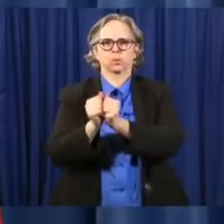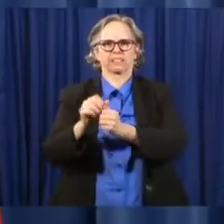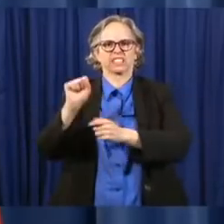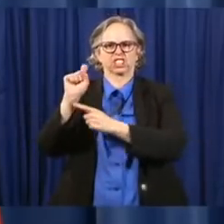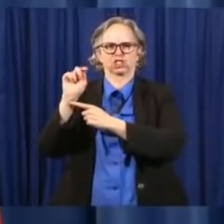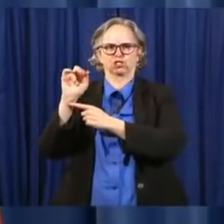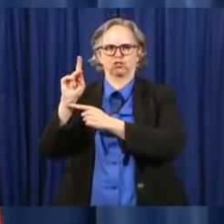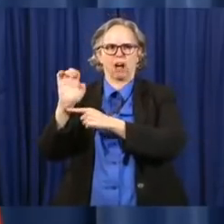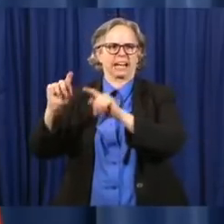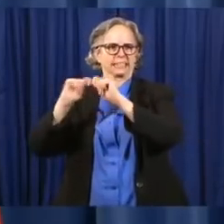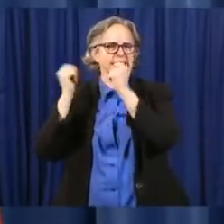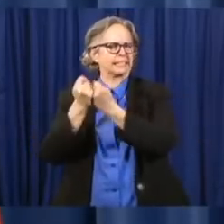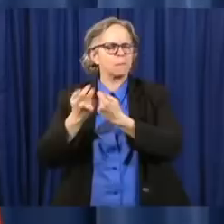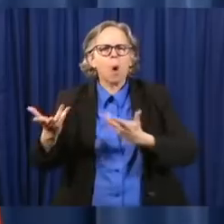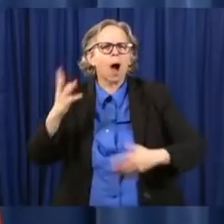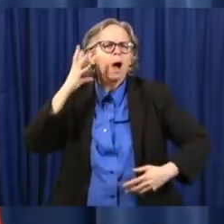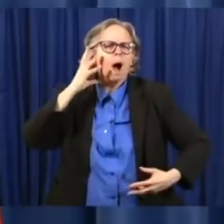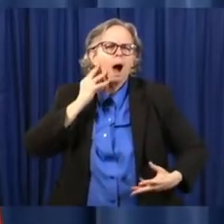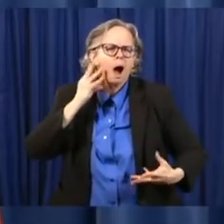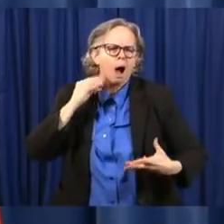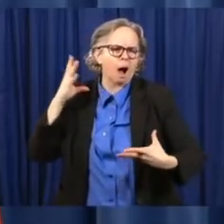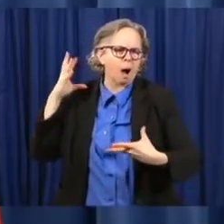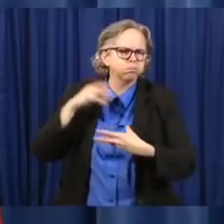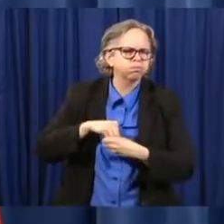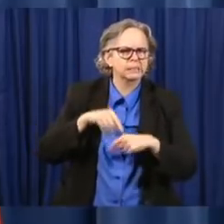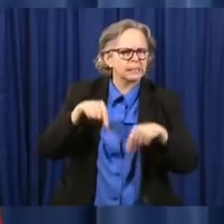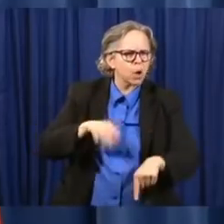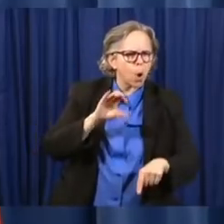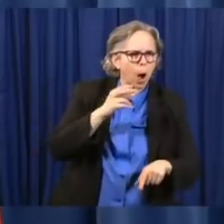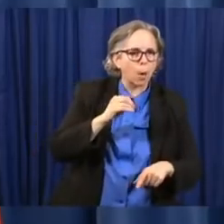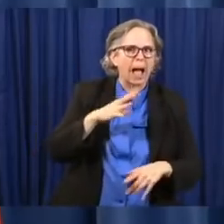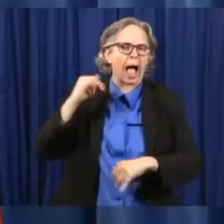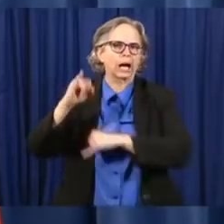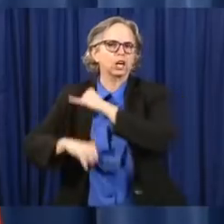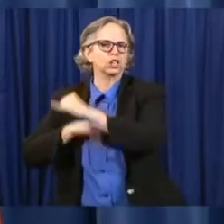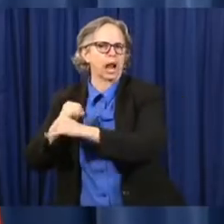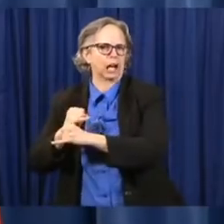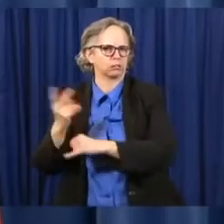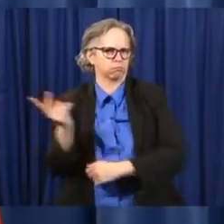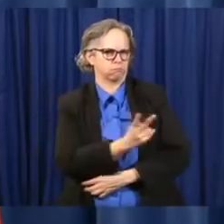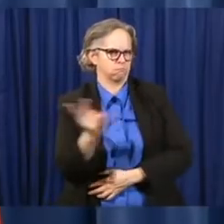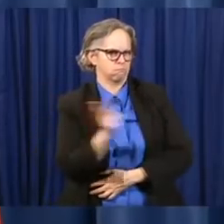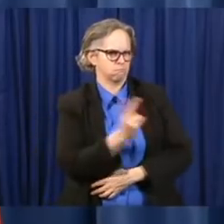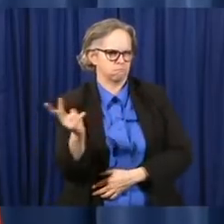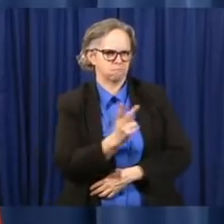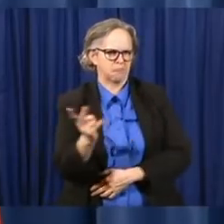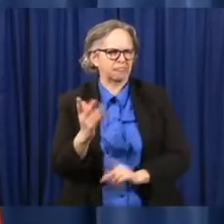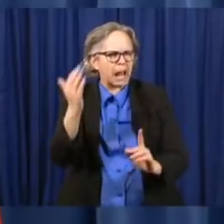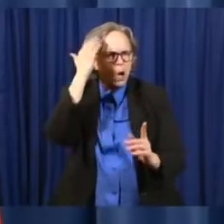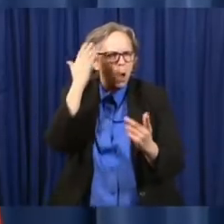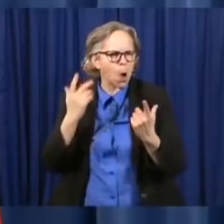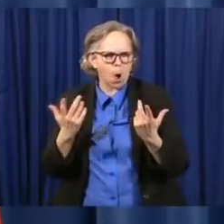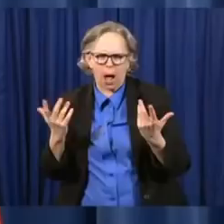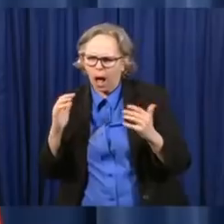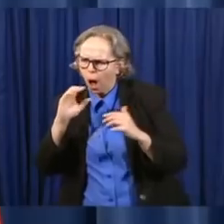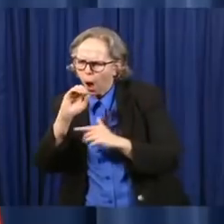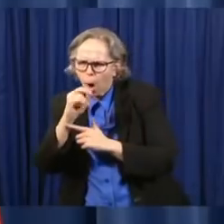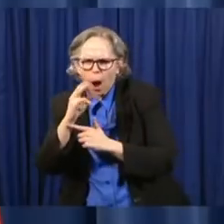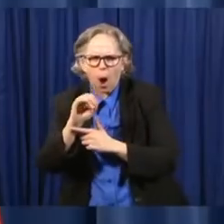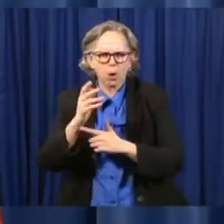Ohio and internationally. They know their way around Ohio. They know their way around the